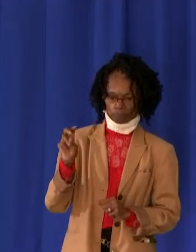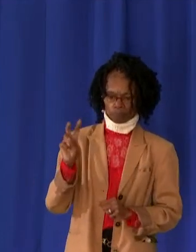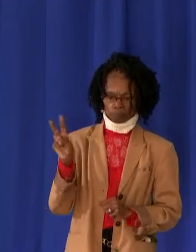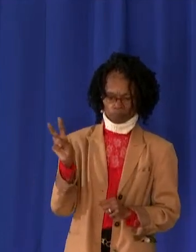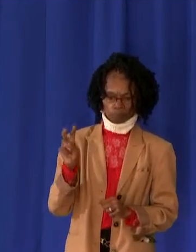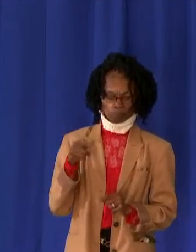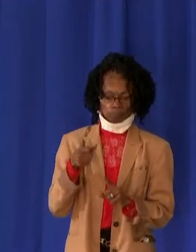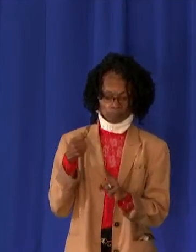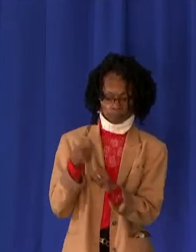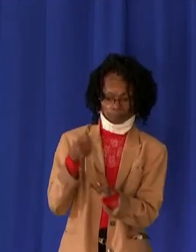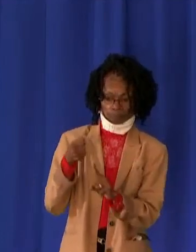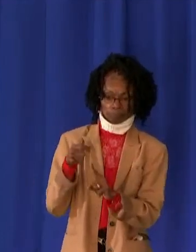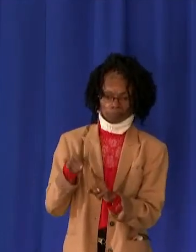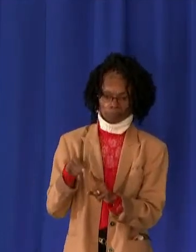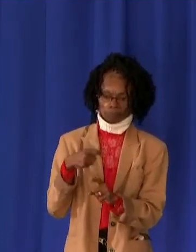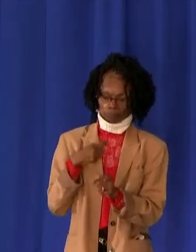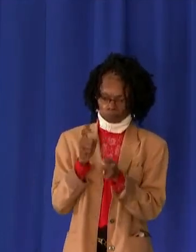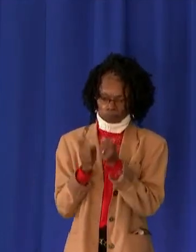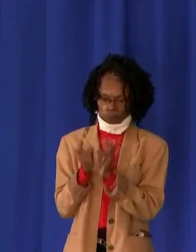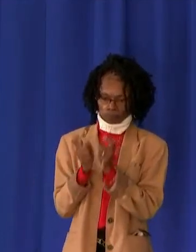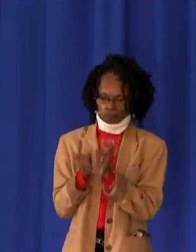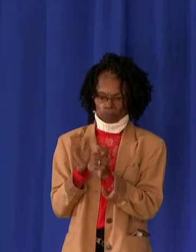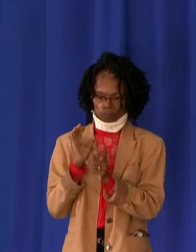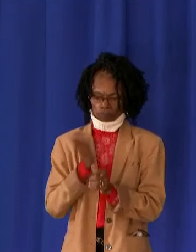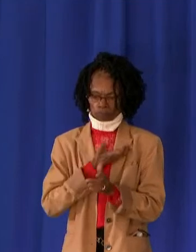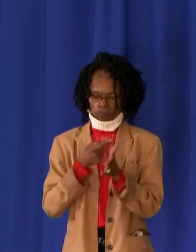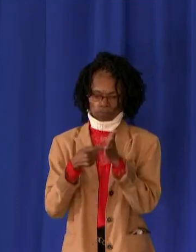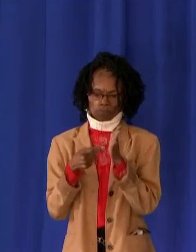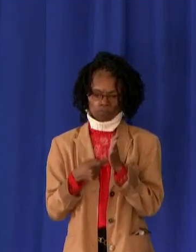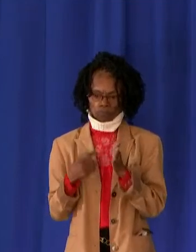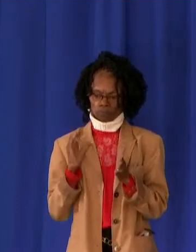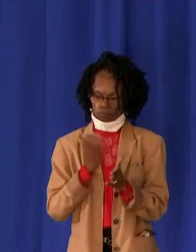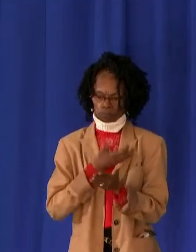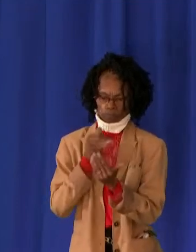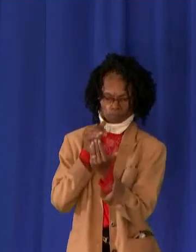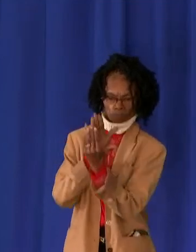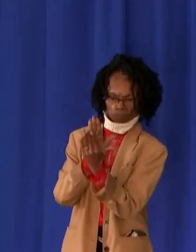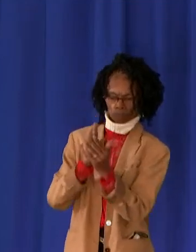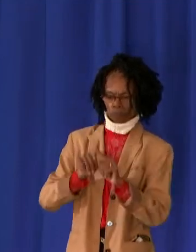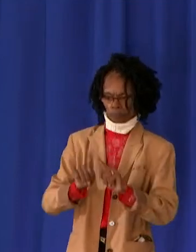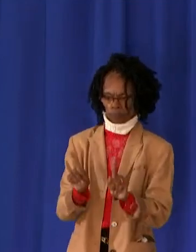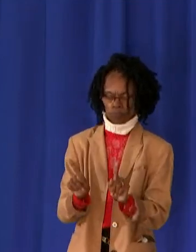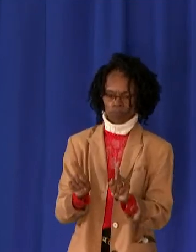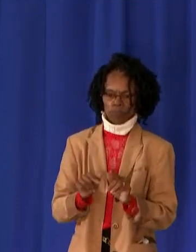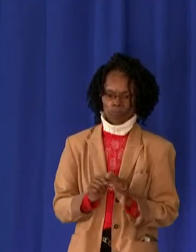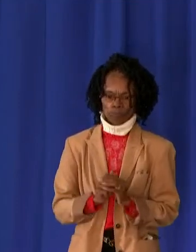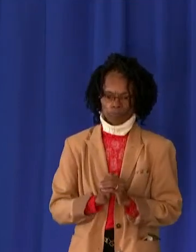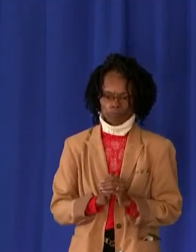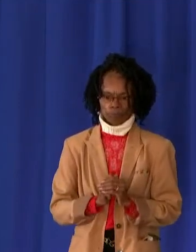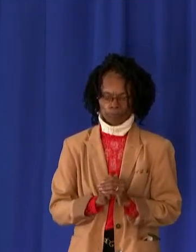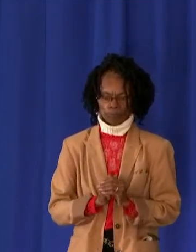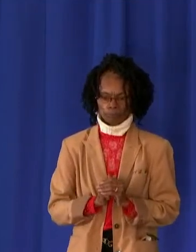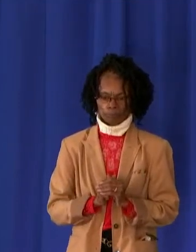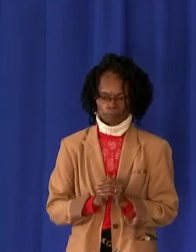presented itself, we adjusted our approach. Thank you.